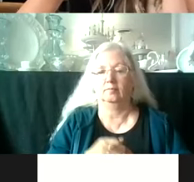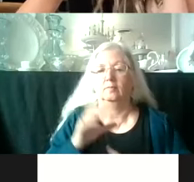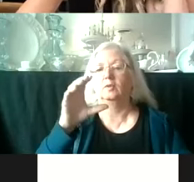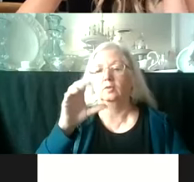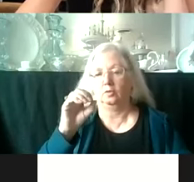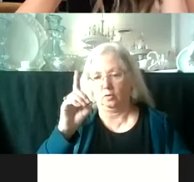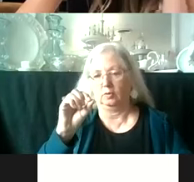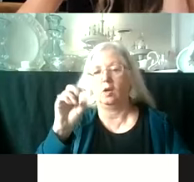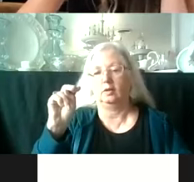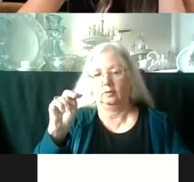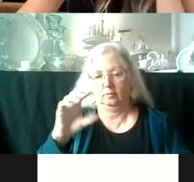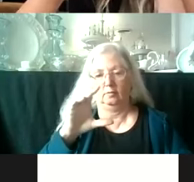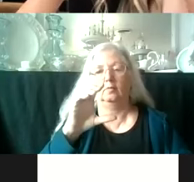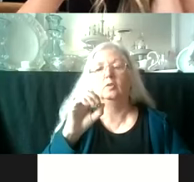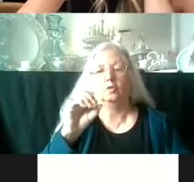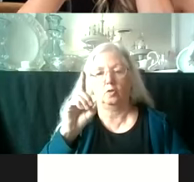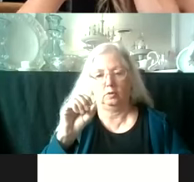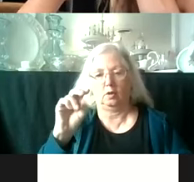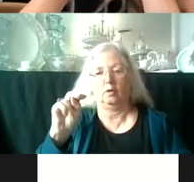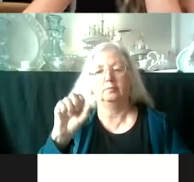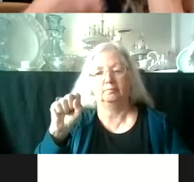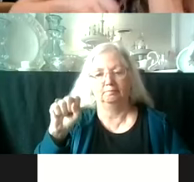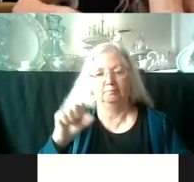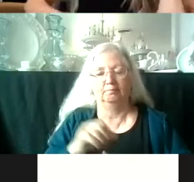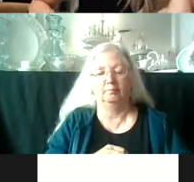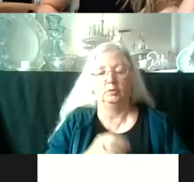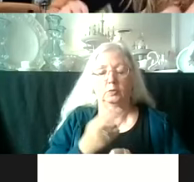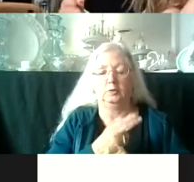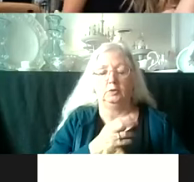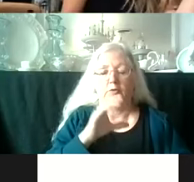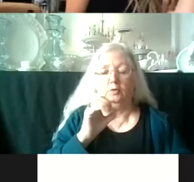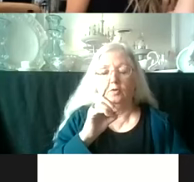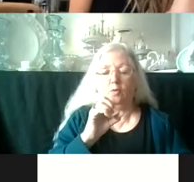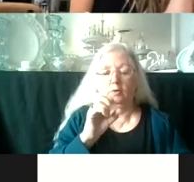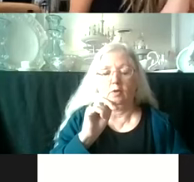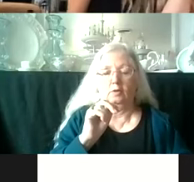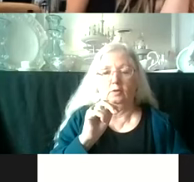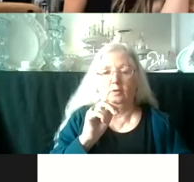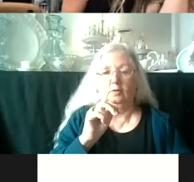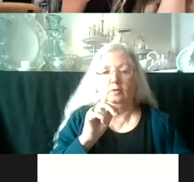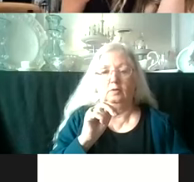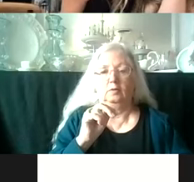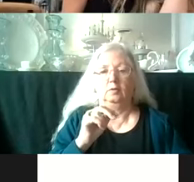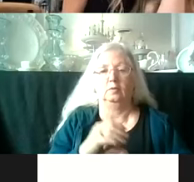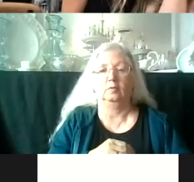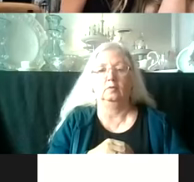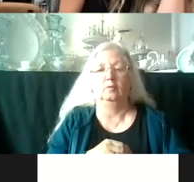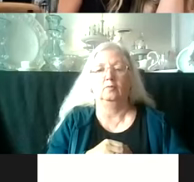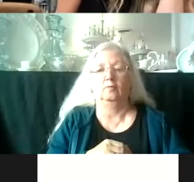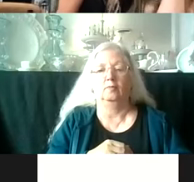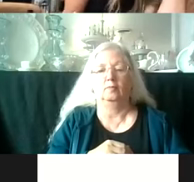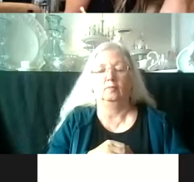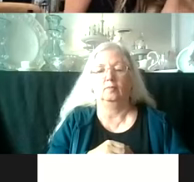is a codon. So we are going to use codons, and let's pretend I spelled sequence correctly. There we go.